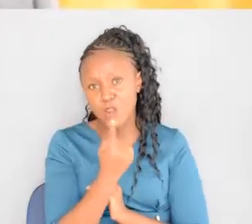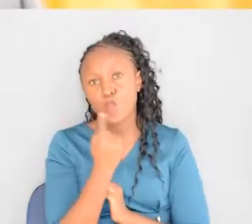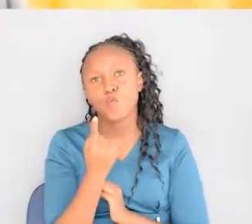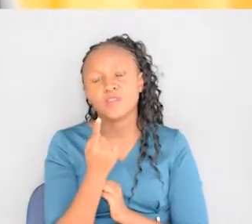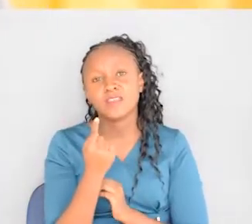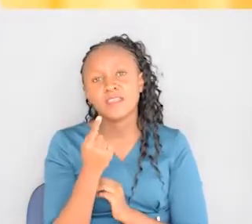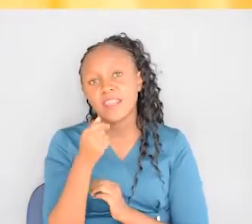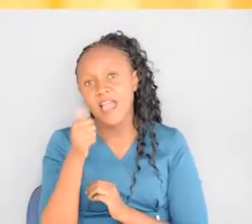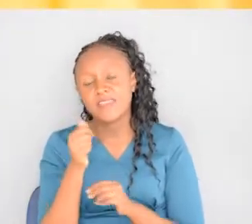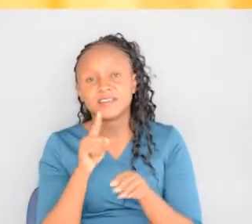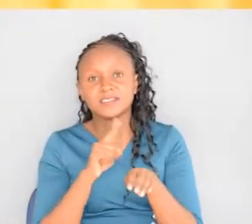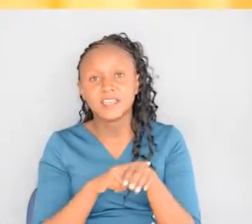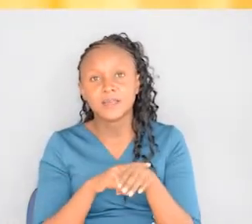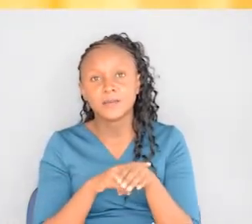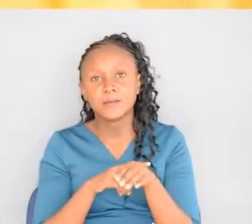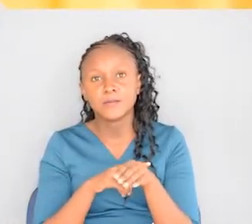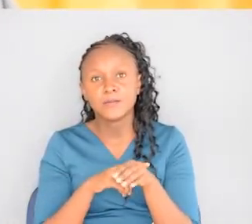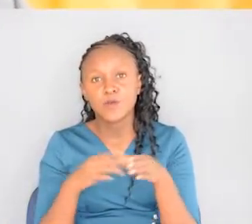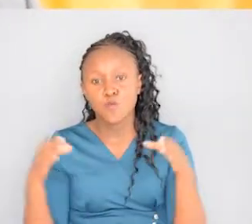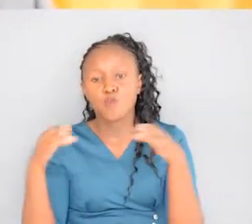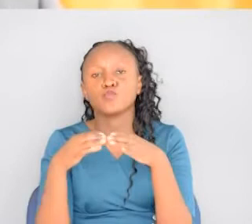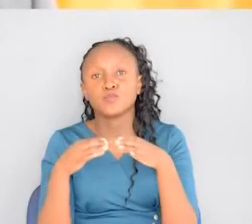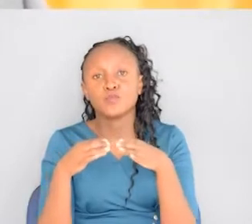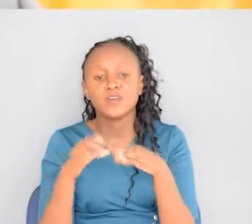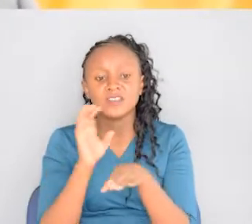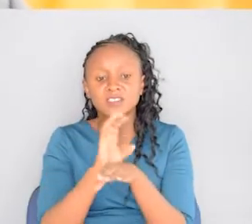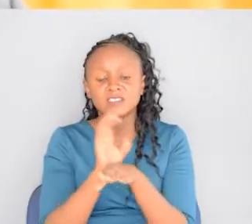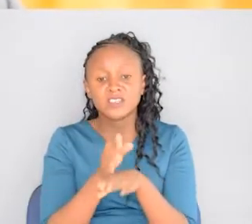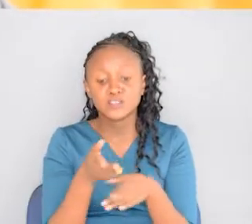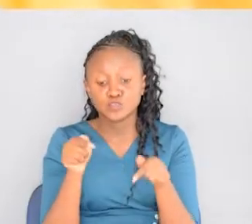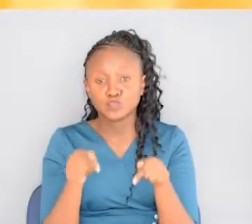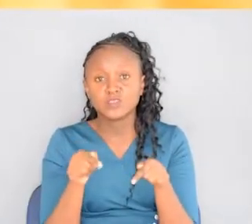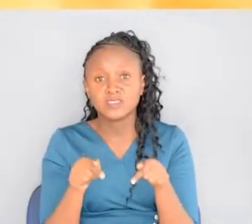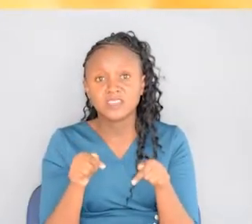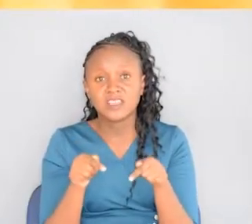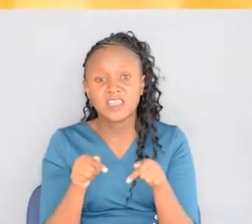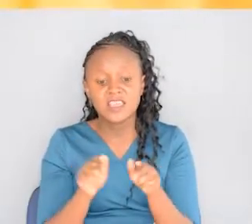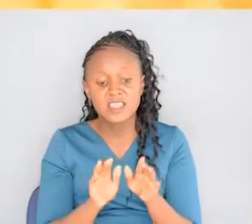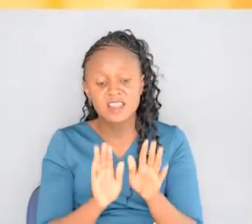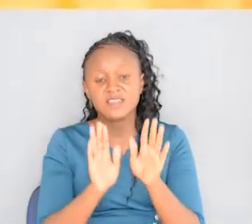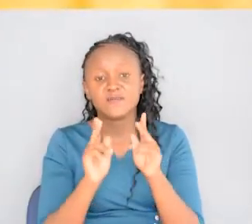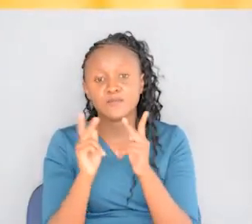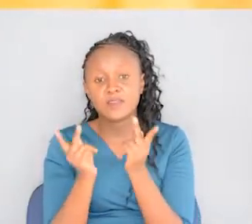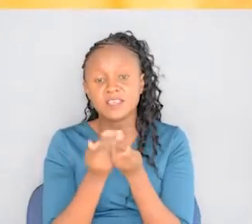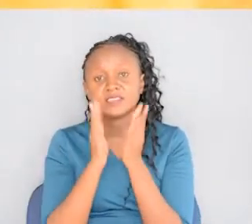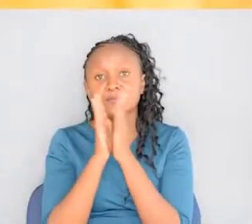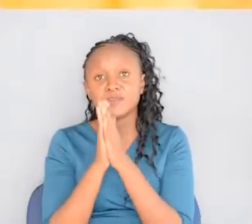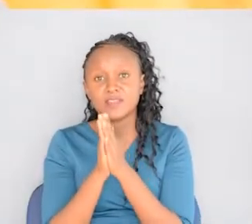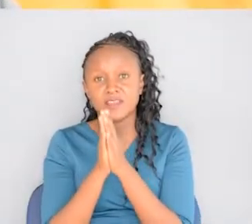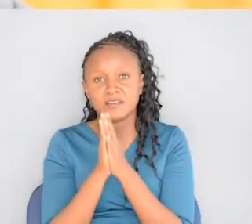Our church today is slowly neglecting the place of prayers when you are gathered,